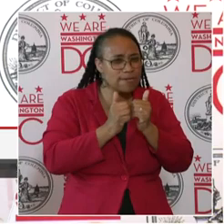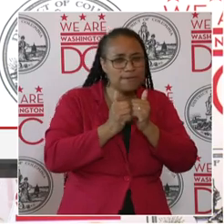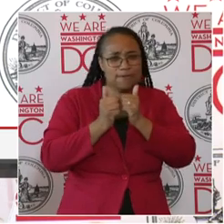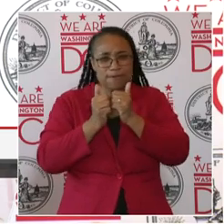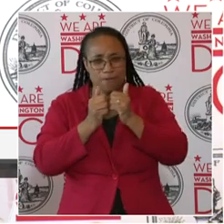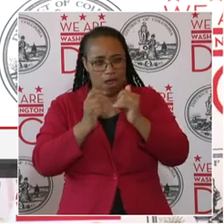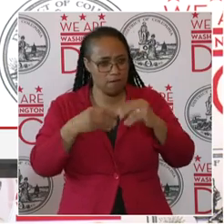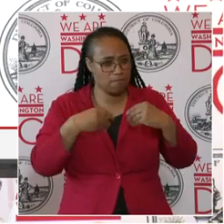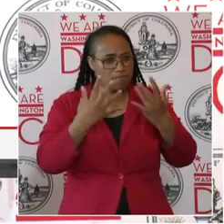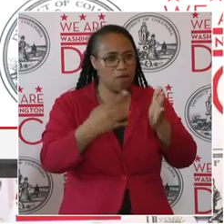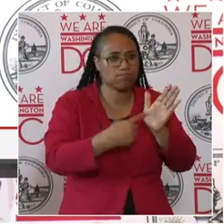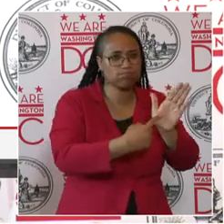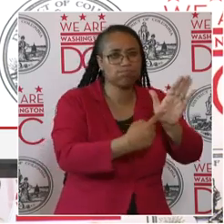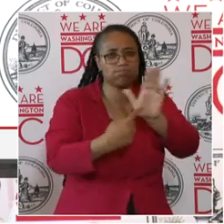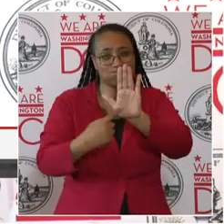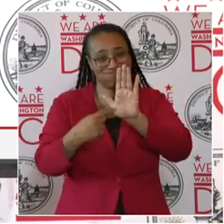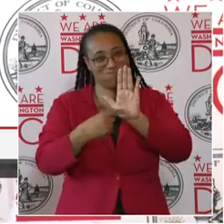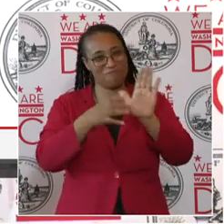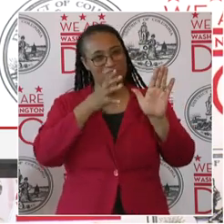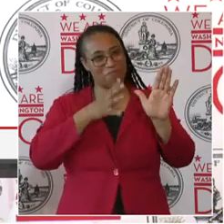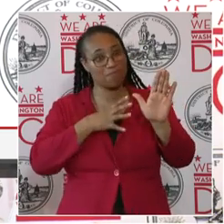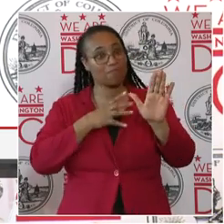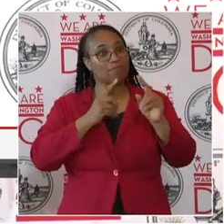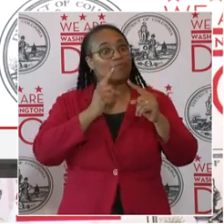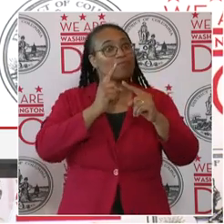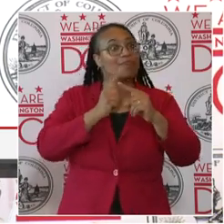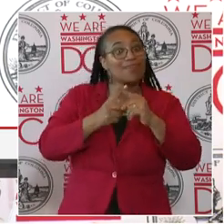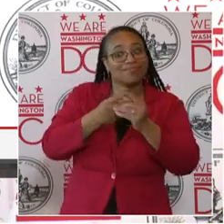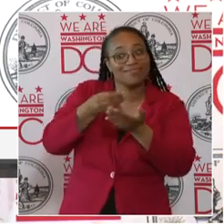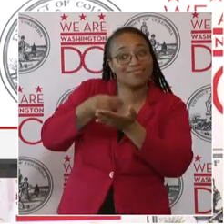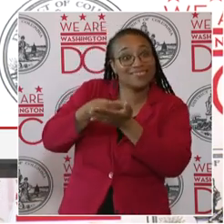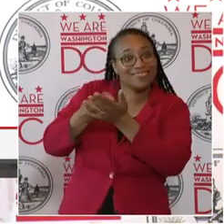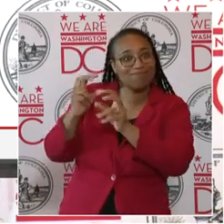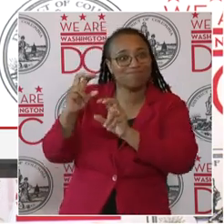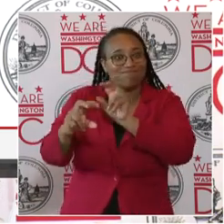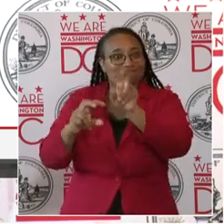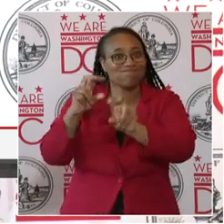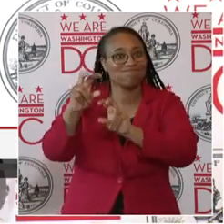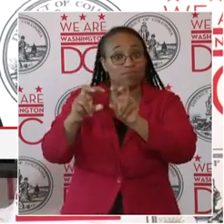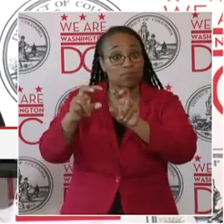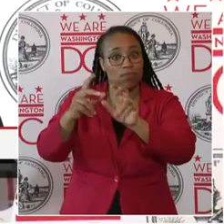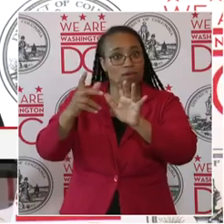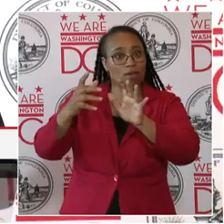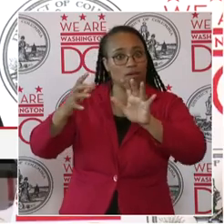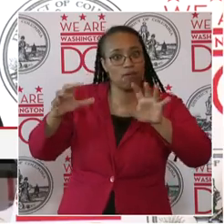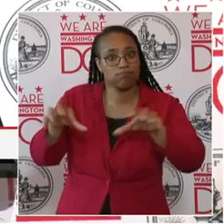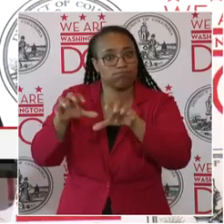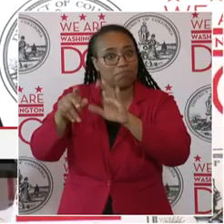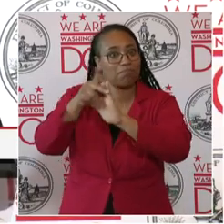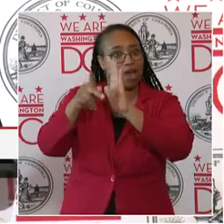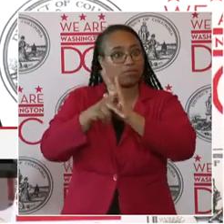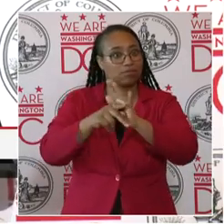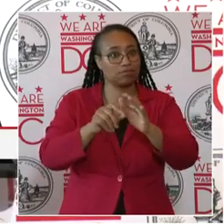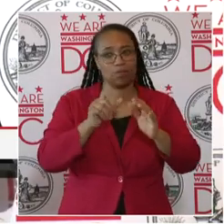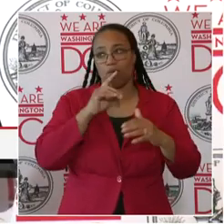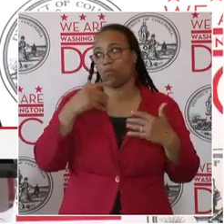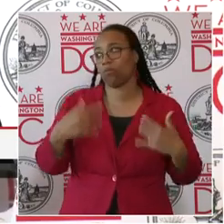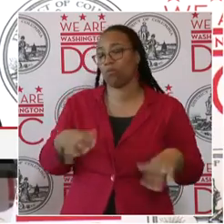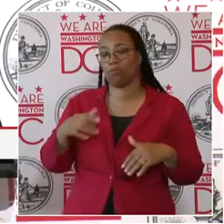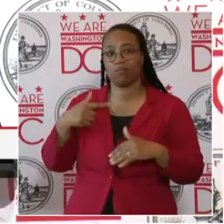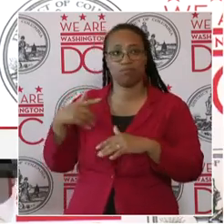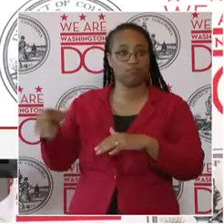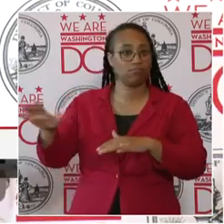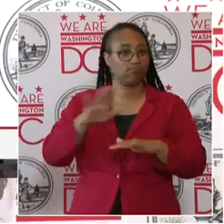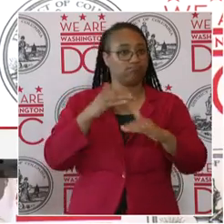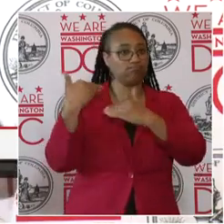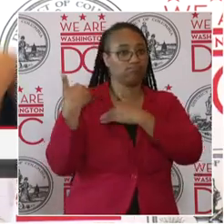women, but our budget investments and all of the policy work that we do. So where are our DC